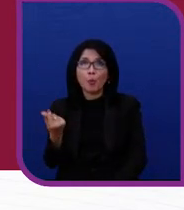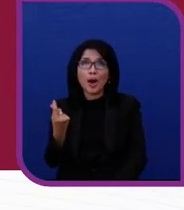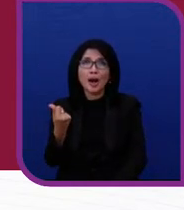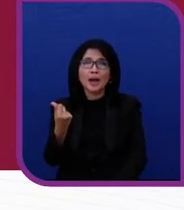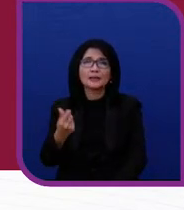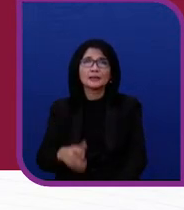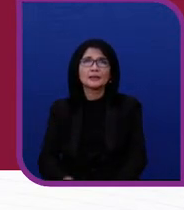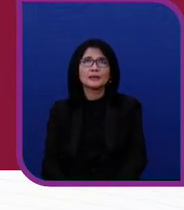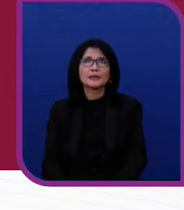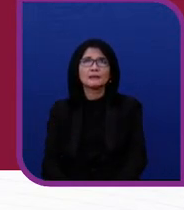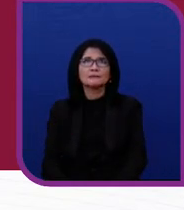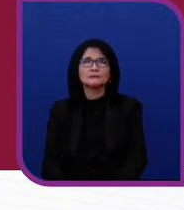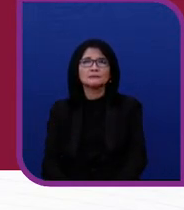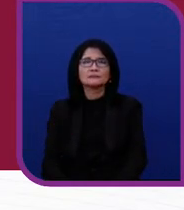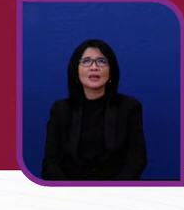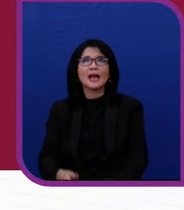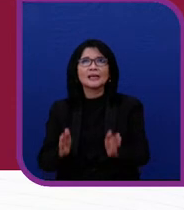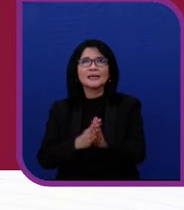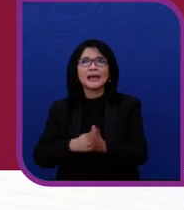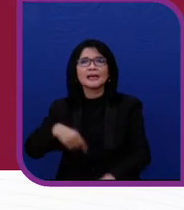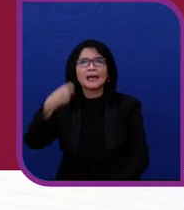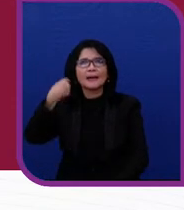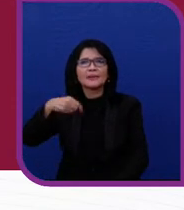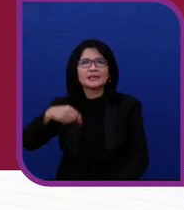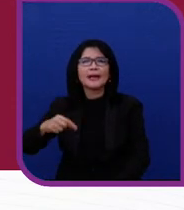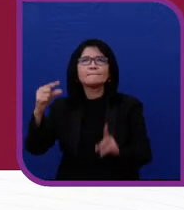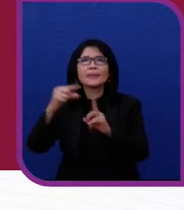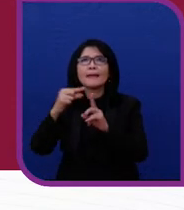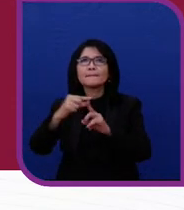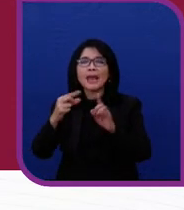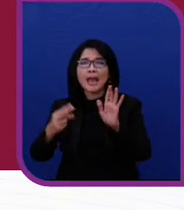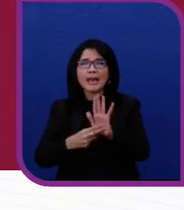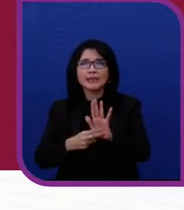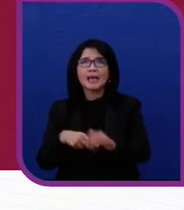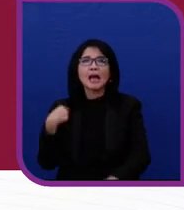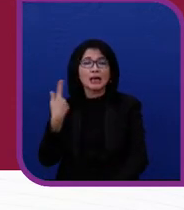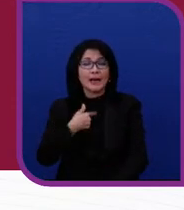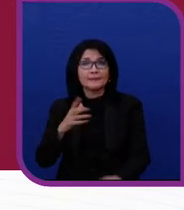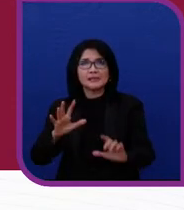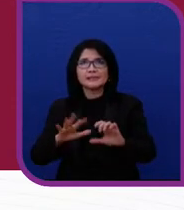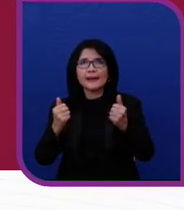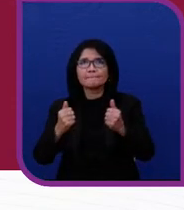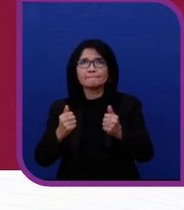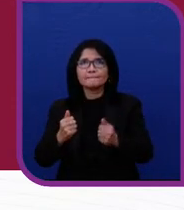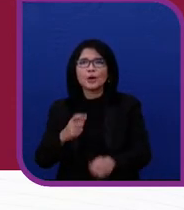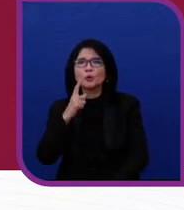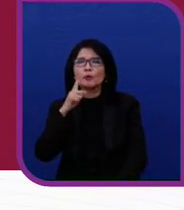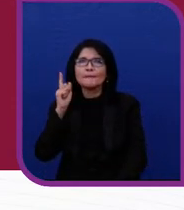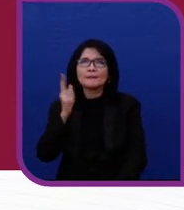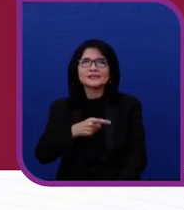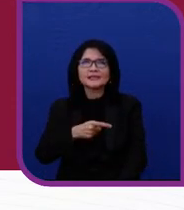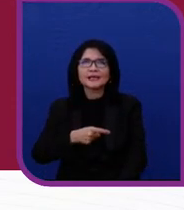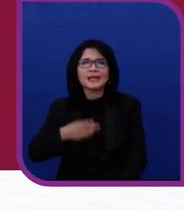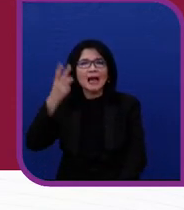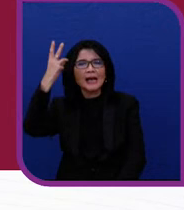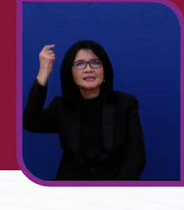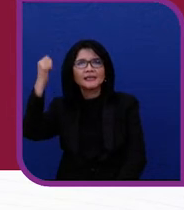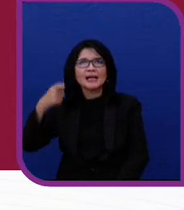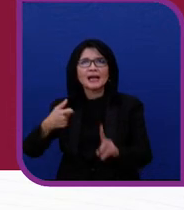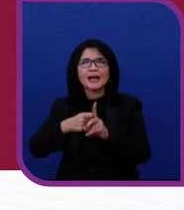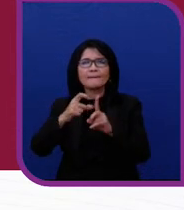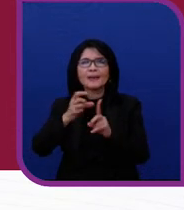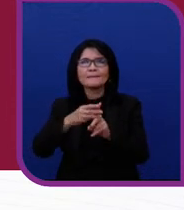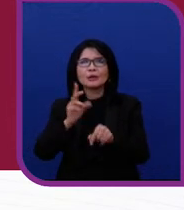development planning wistan ready to Ensure that this pipi skim milk nzmp are